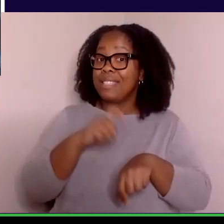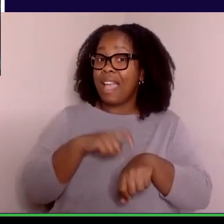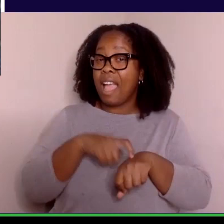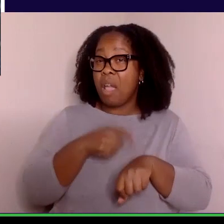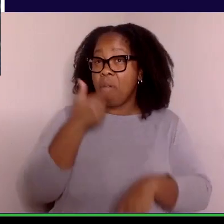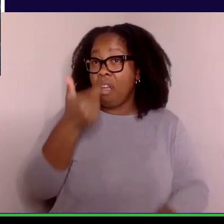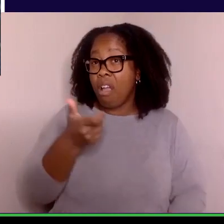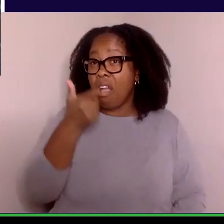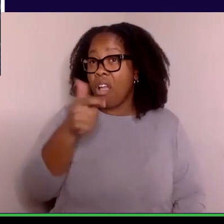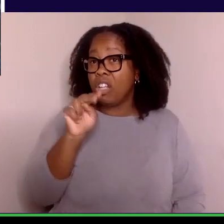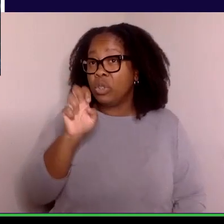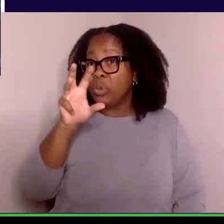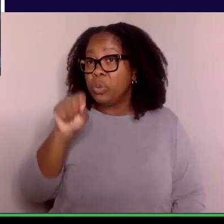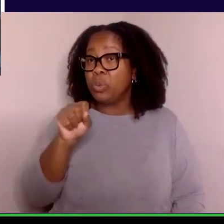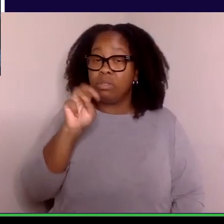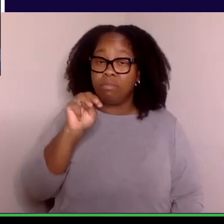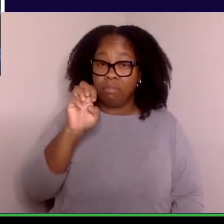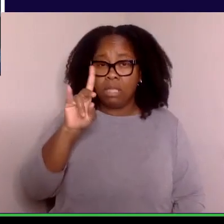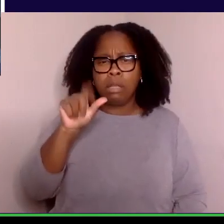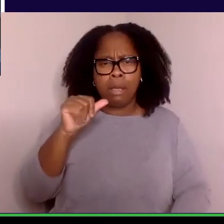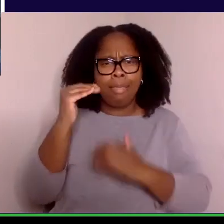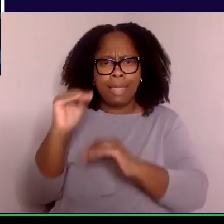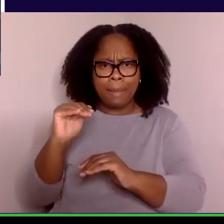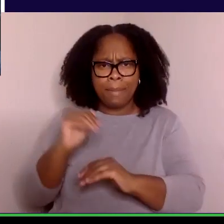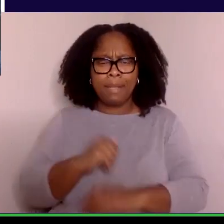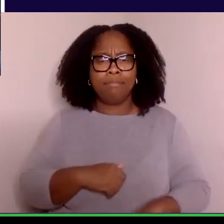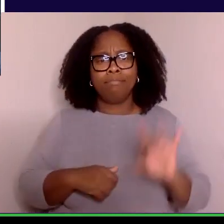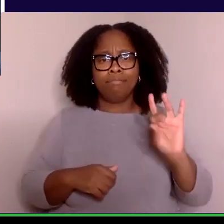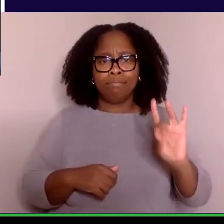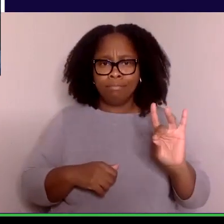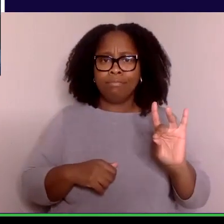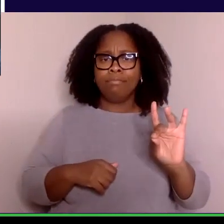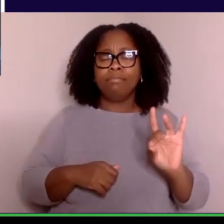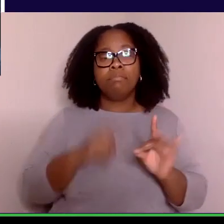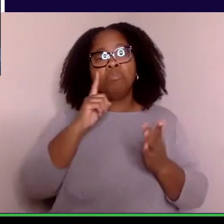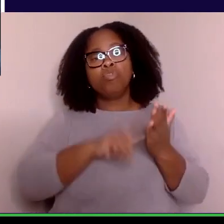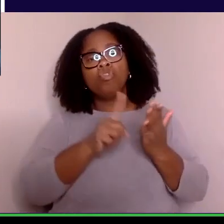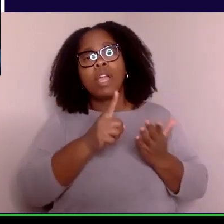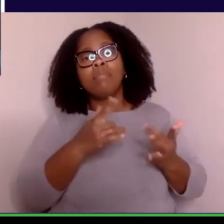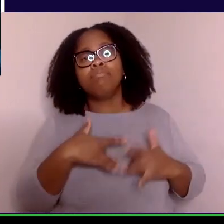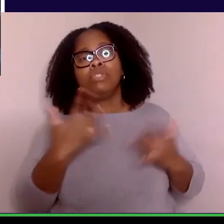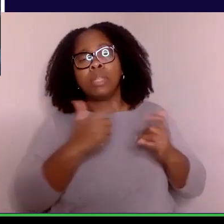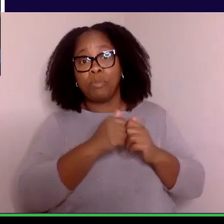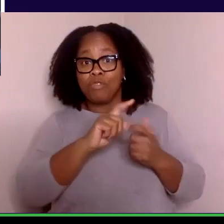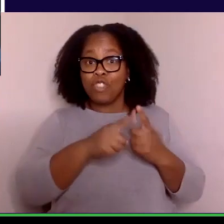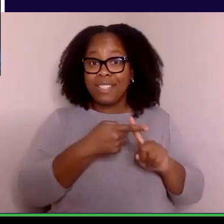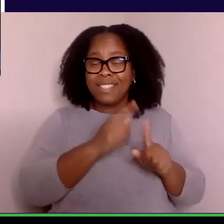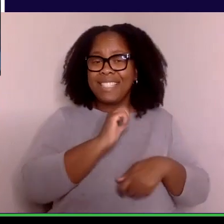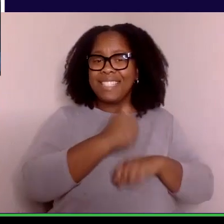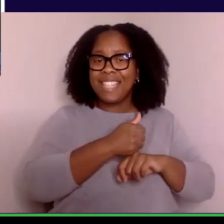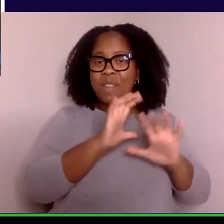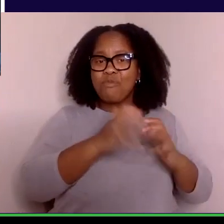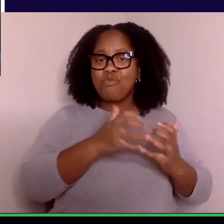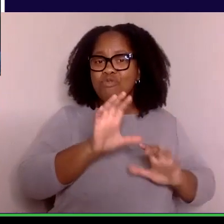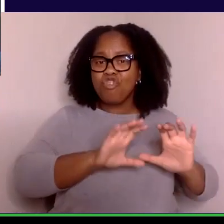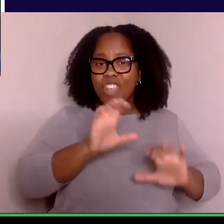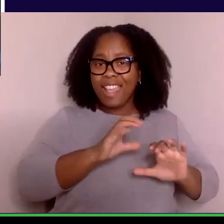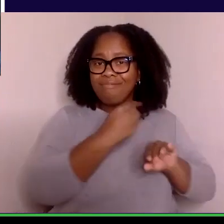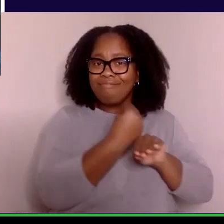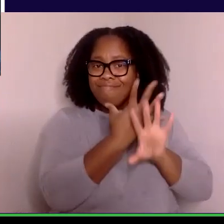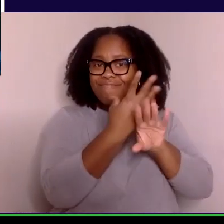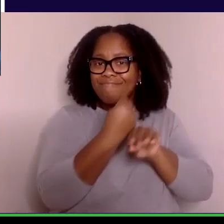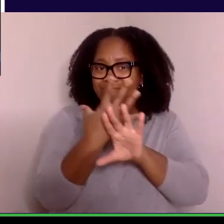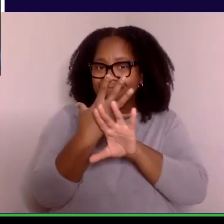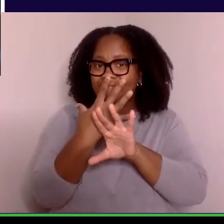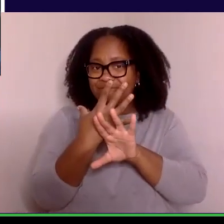and streaming of media. Check in with friends. Set up group chats and FaceTime calls.